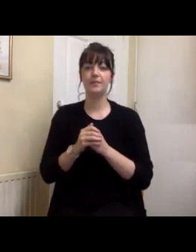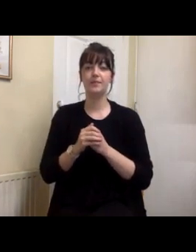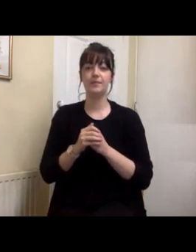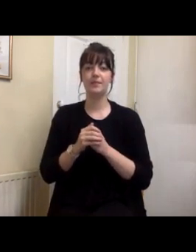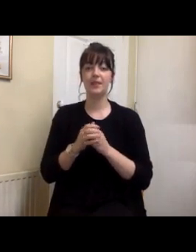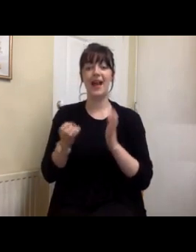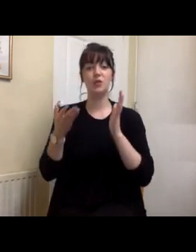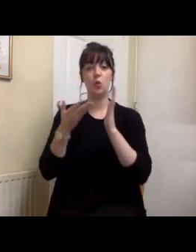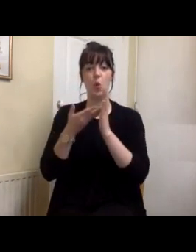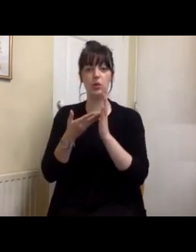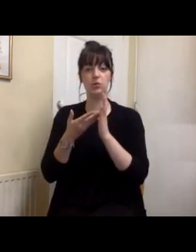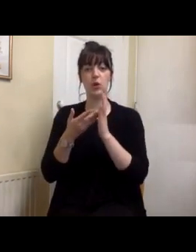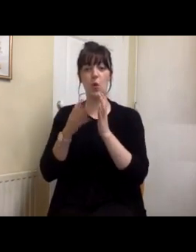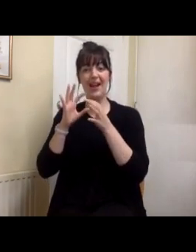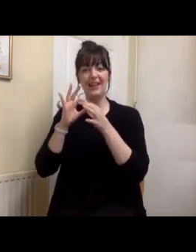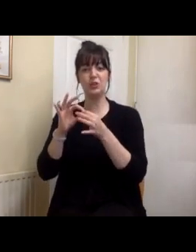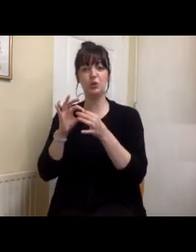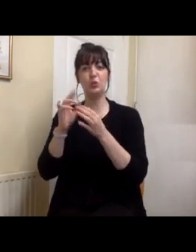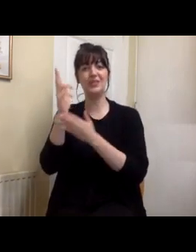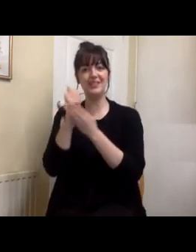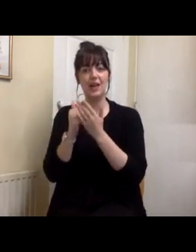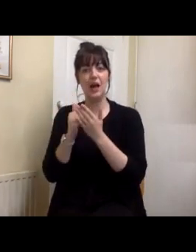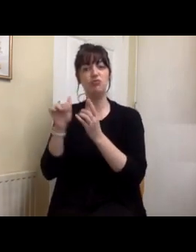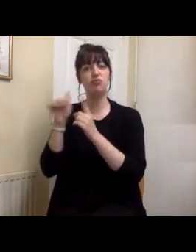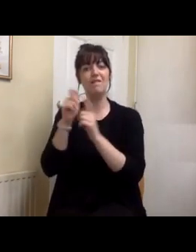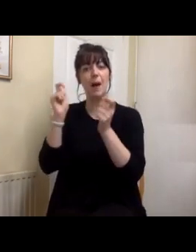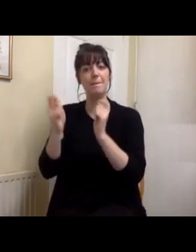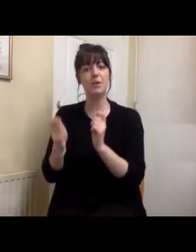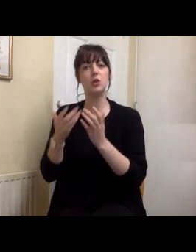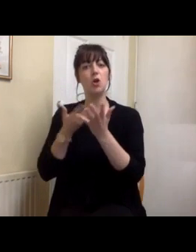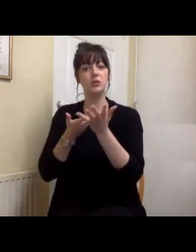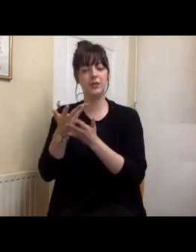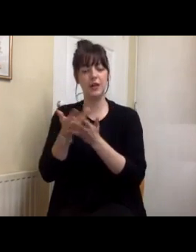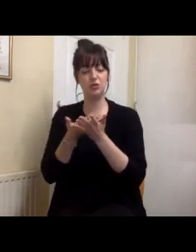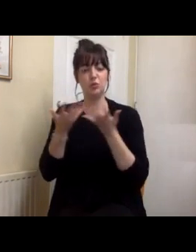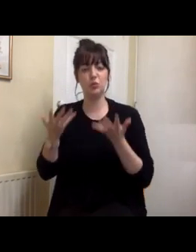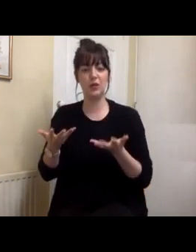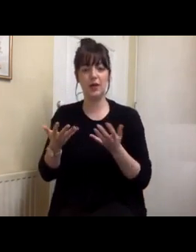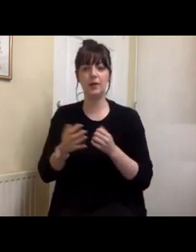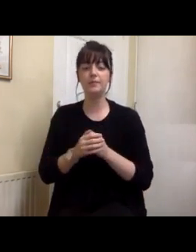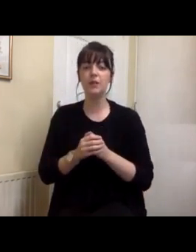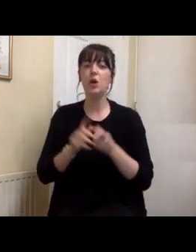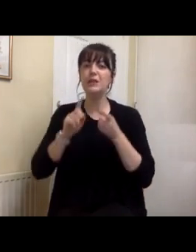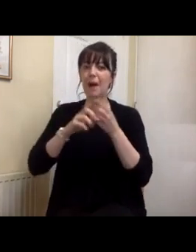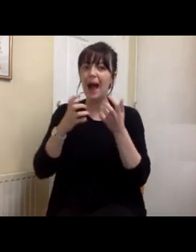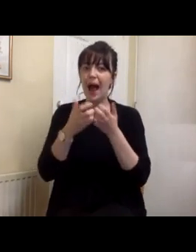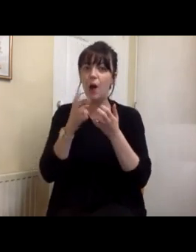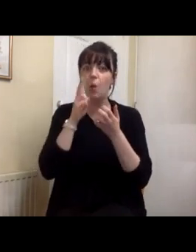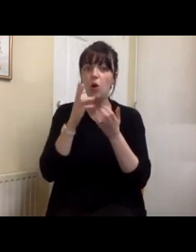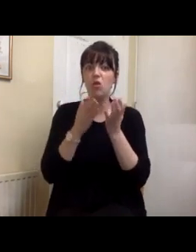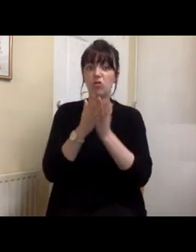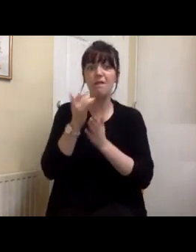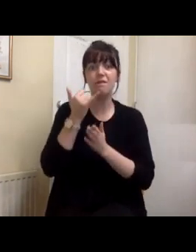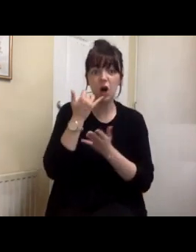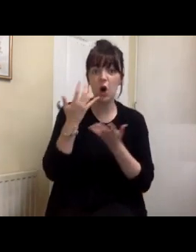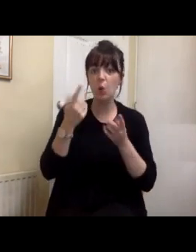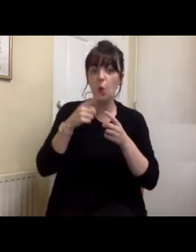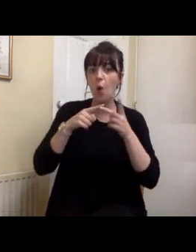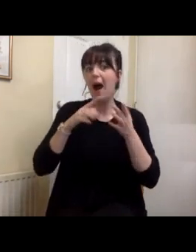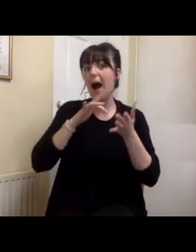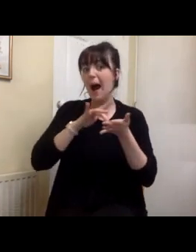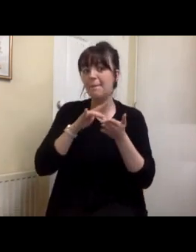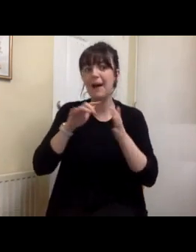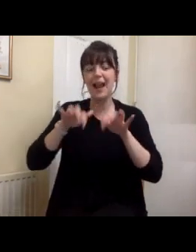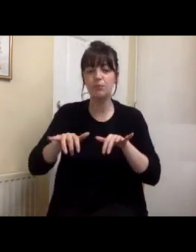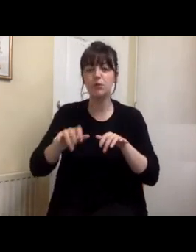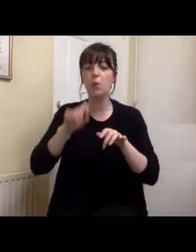refinement consultation. Depending on how you're watching the webinar, your view might look like one of three options on the screen now. Just take a look for where